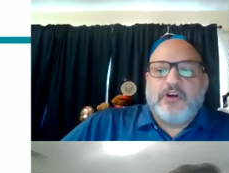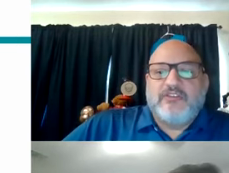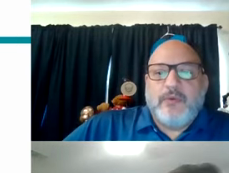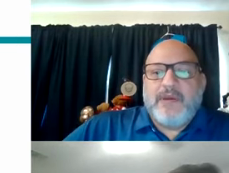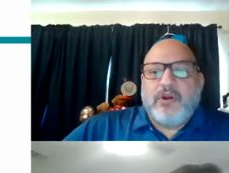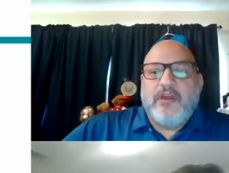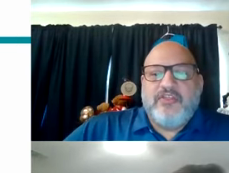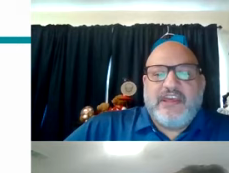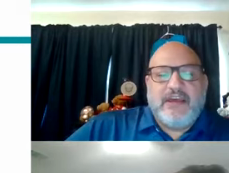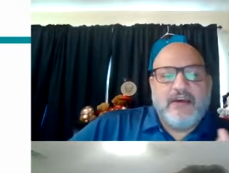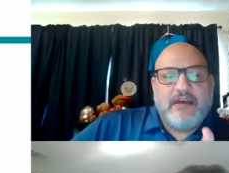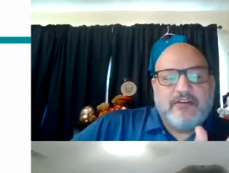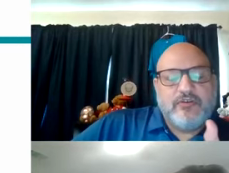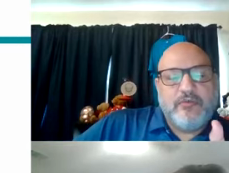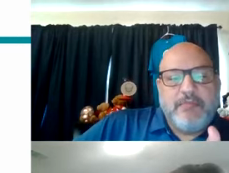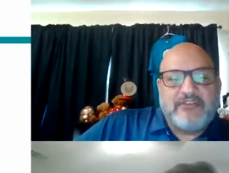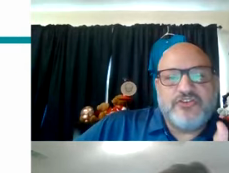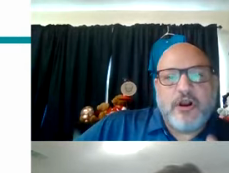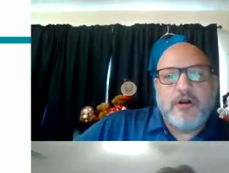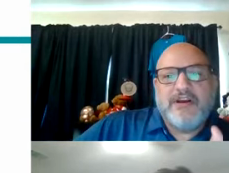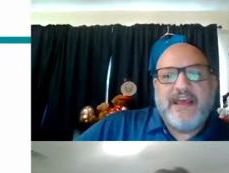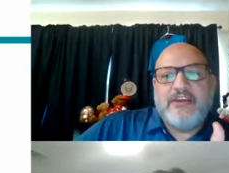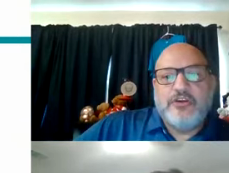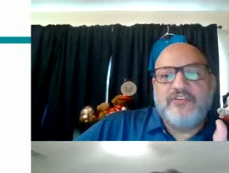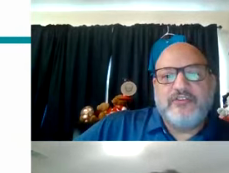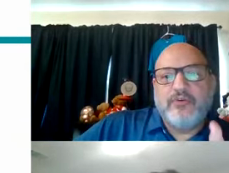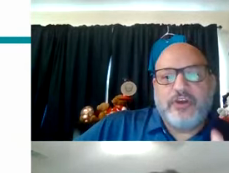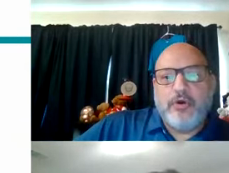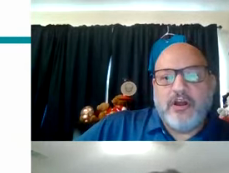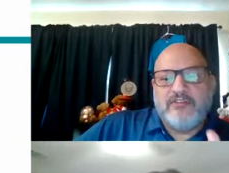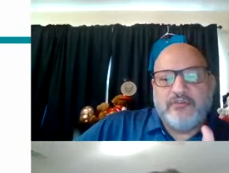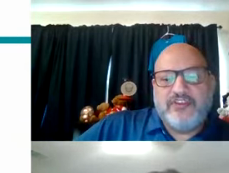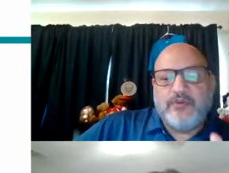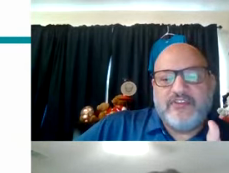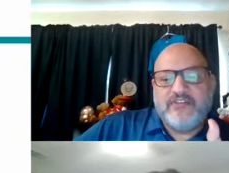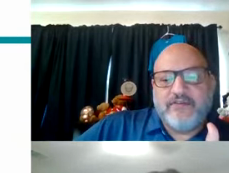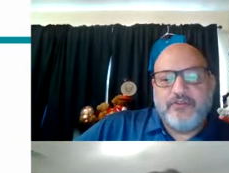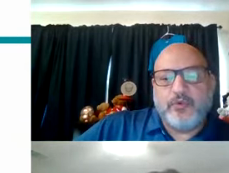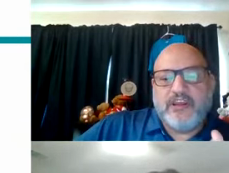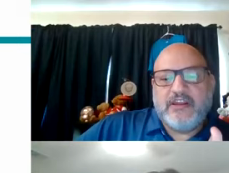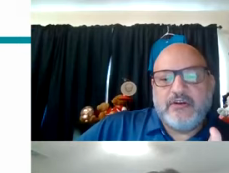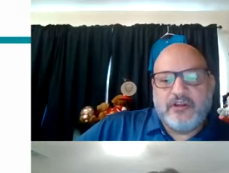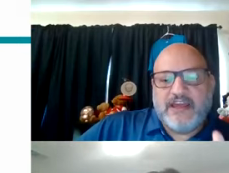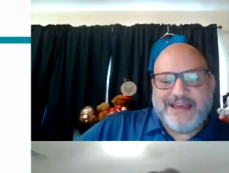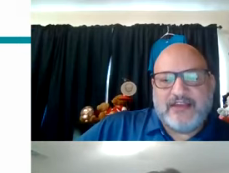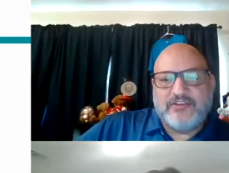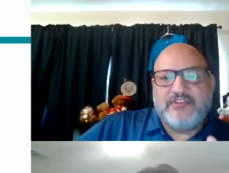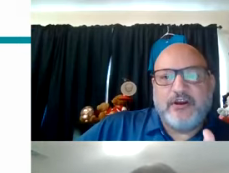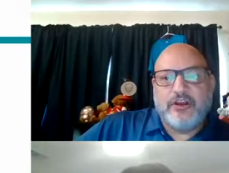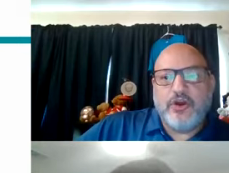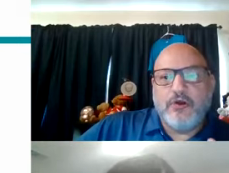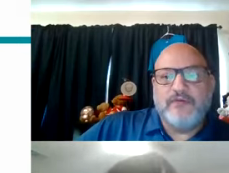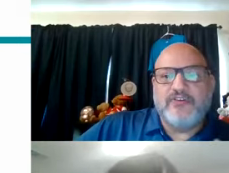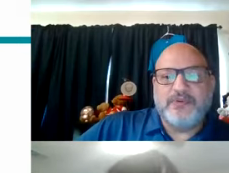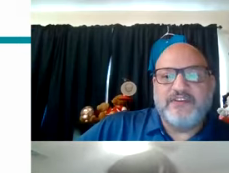Yes, well, because remember, the messenger RNA uses those codons, those sequences of 3 nucleic acids that